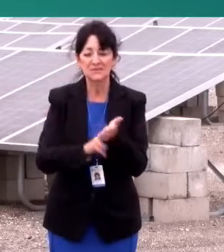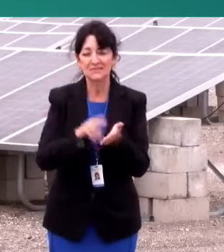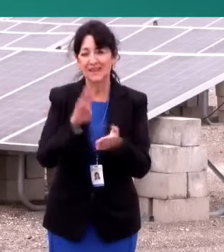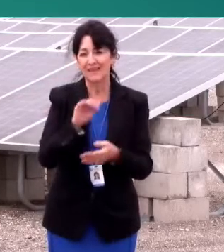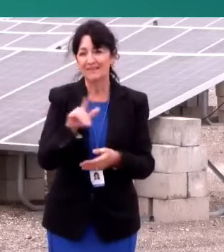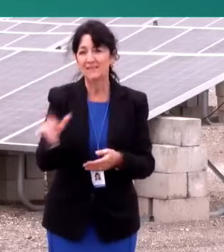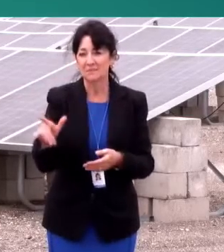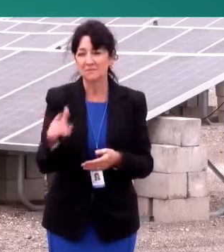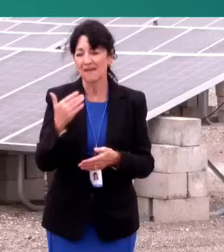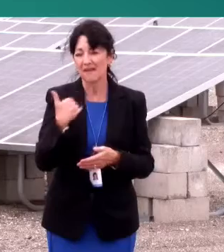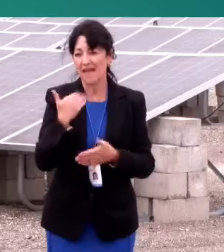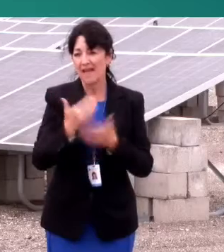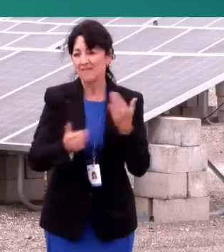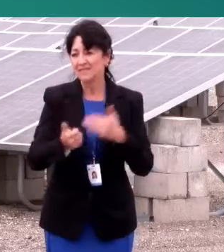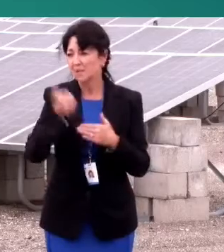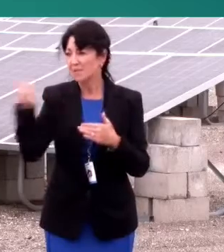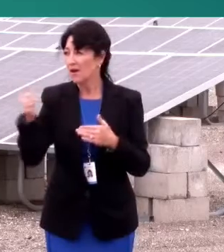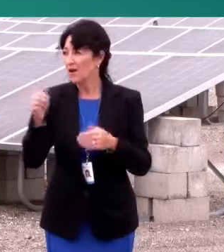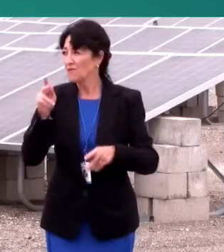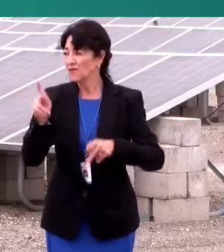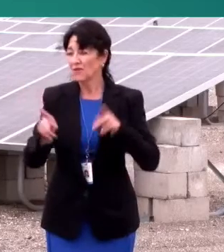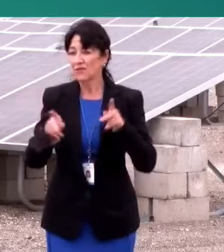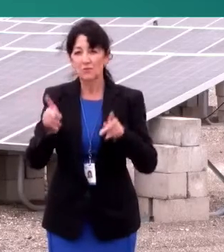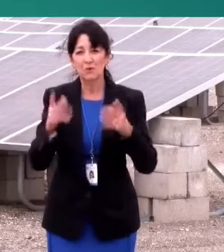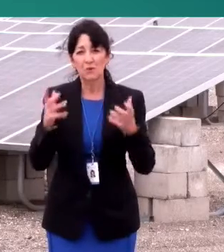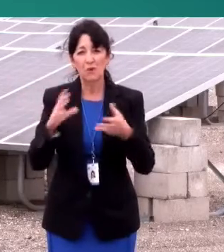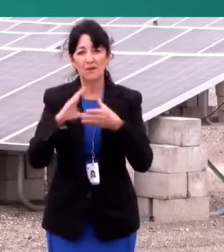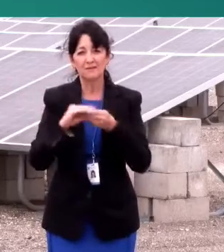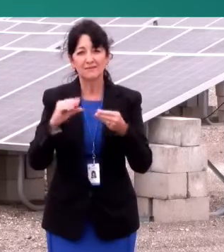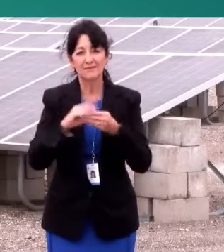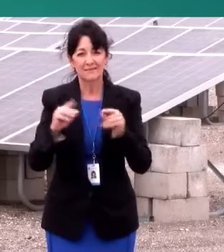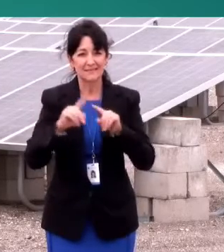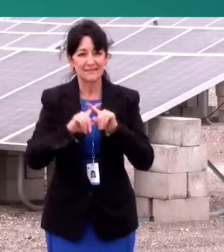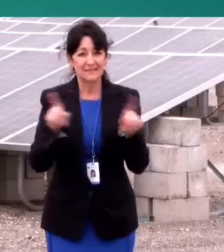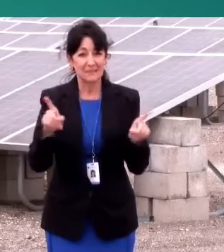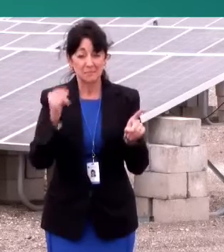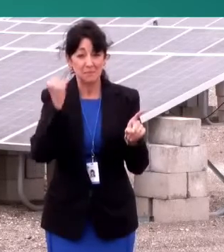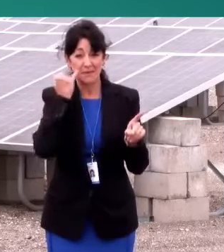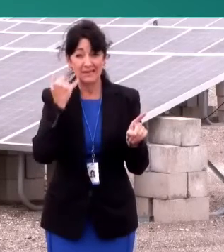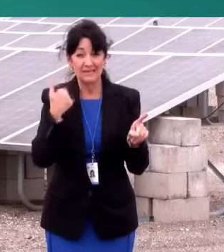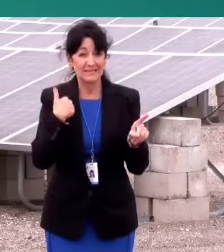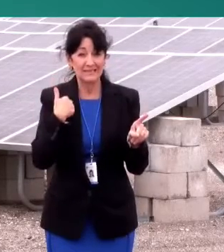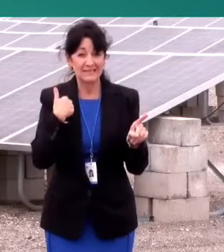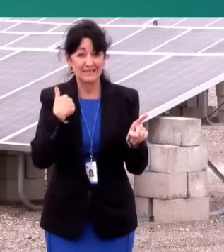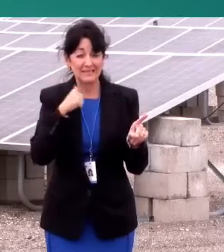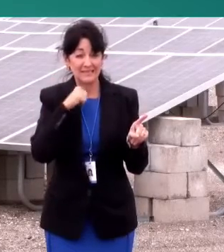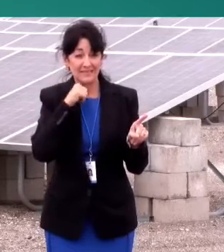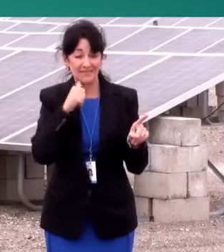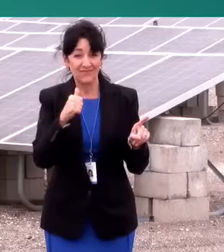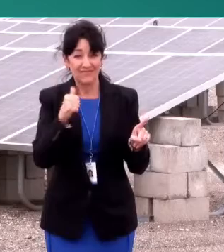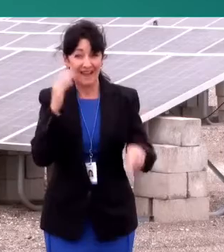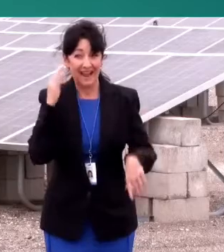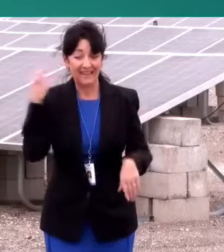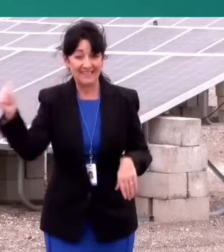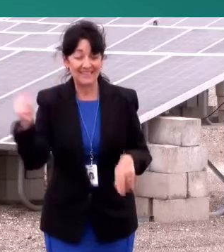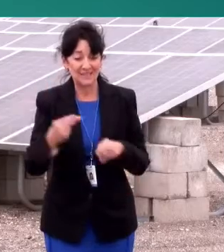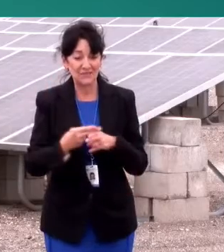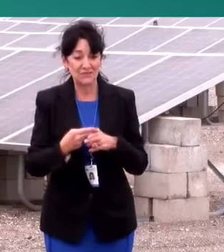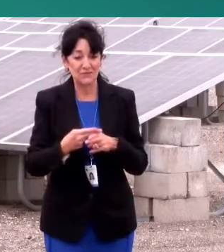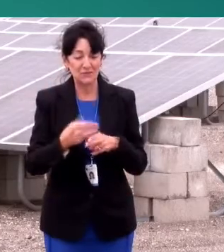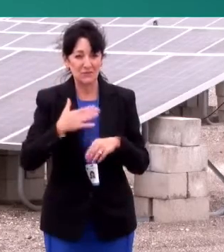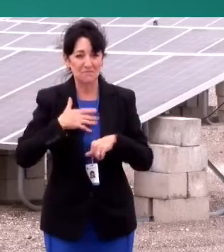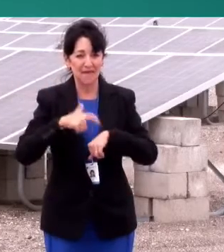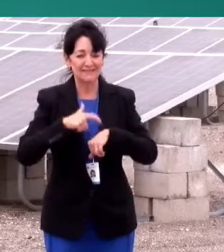that have remarks to deliver, but if I don't get out of here in 2 minutes, I'm going to be in big trouble. So, look, this